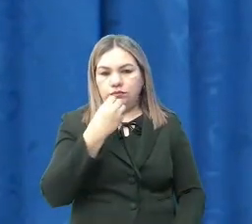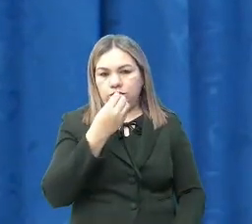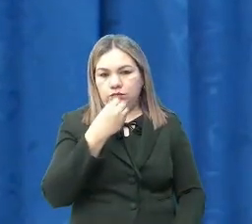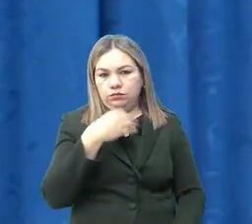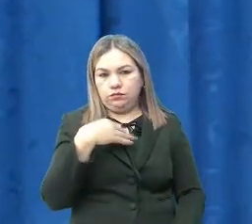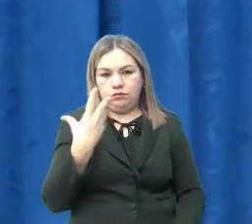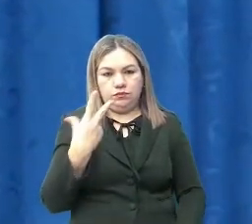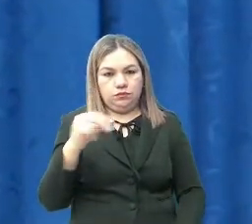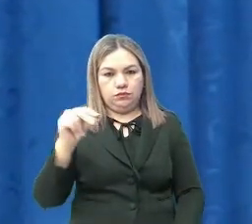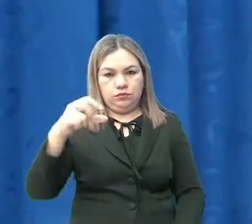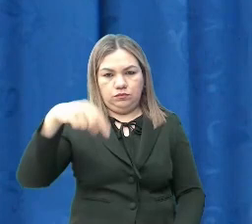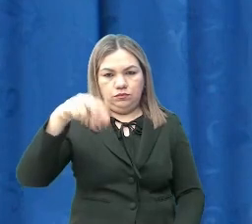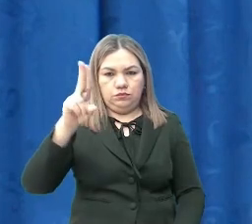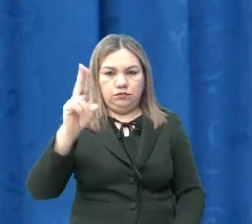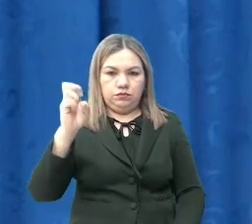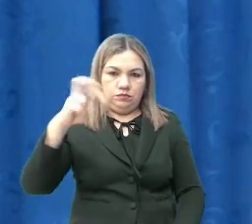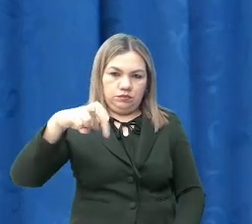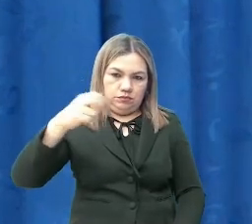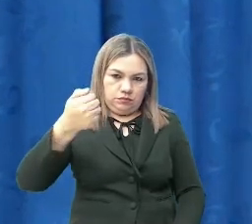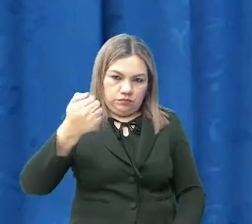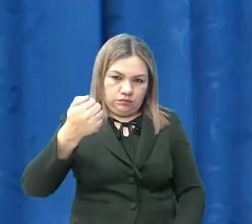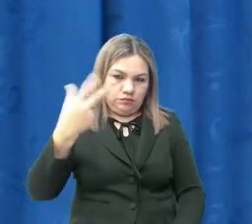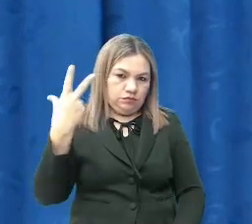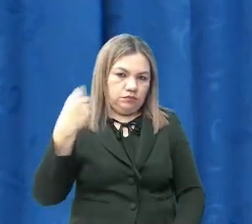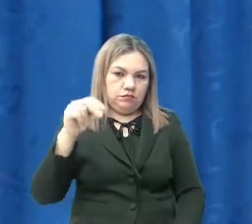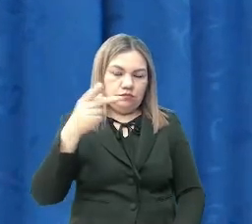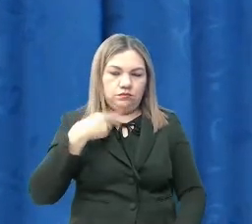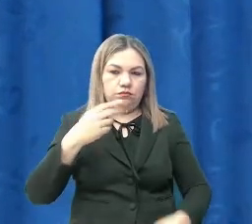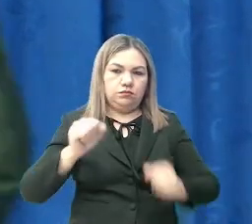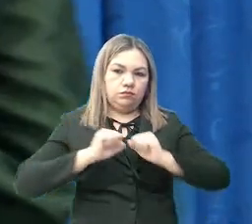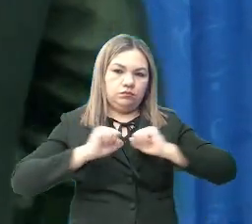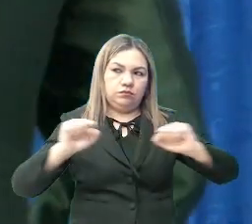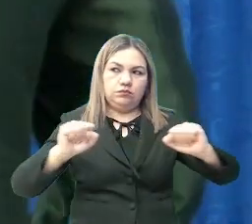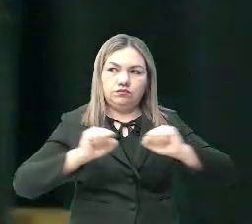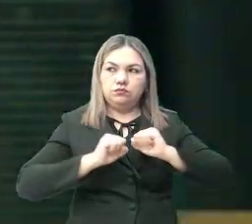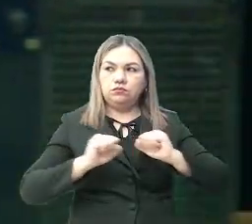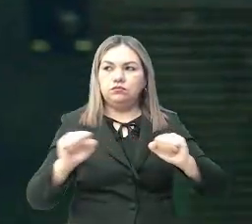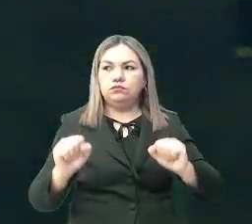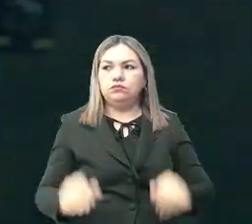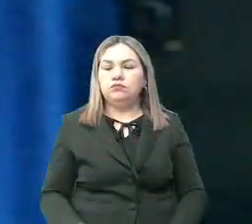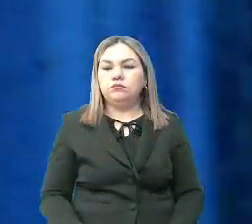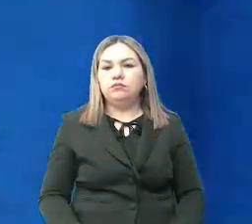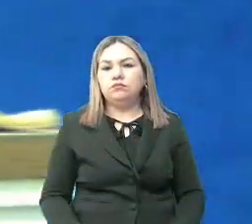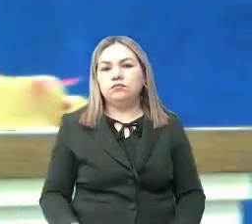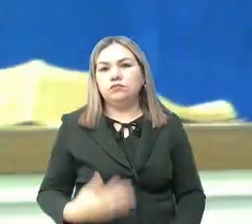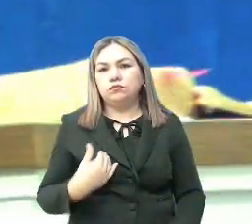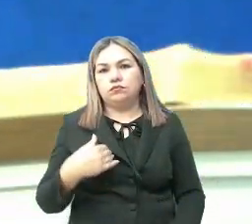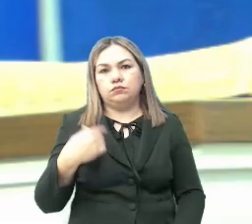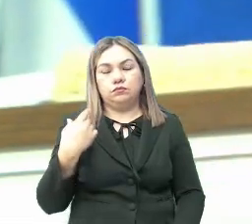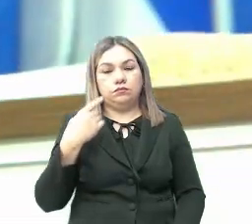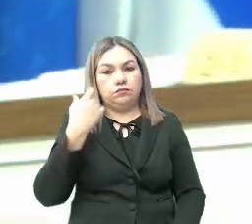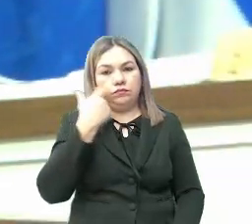consume. But say with me, it doesn't burn. He doesn't do exercise. So